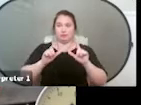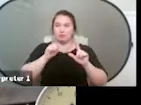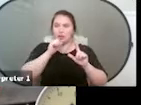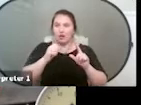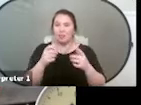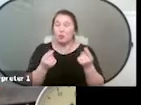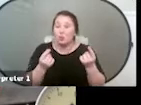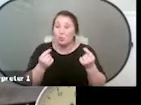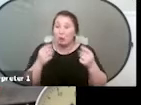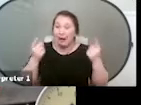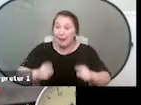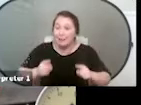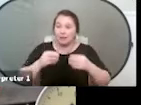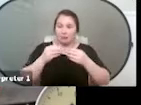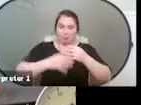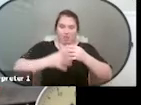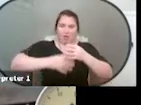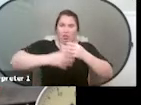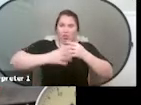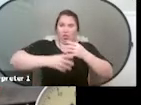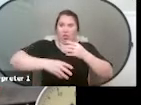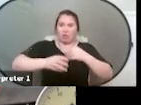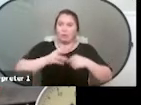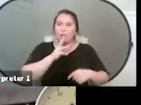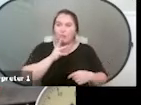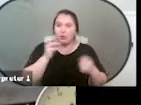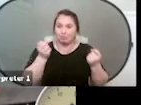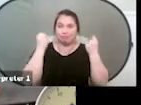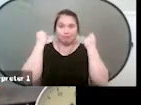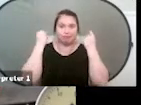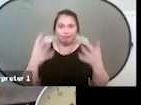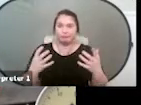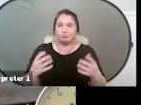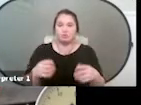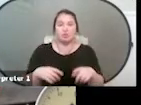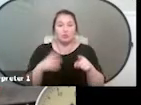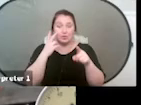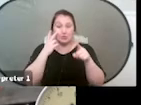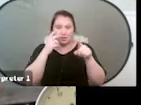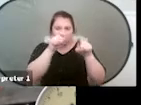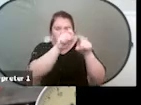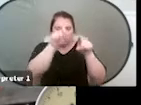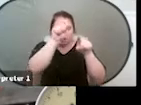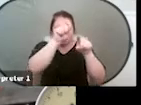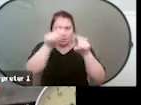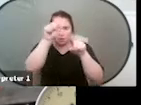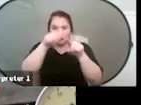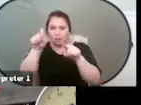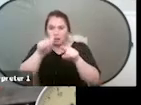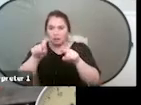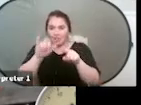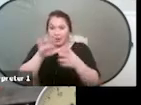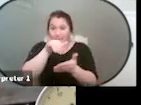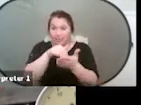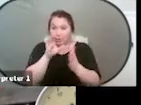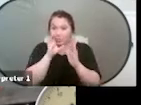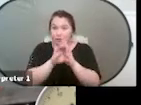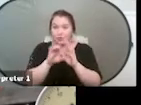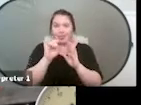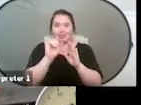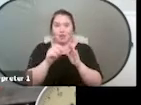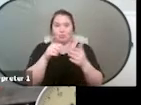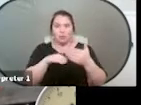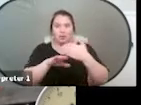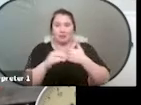leaking water. The photo to the right with the circles around the couplers that are in there, those are repairs that we had to make, kind of the